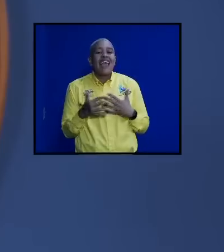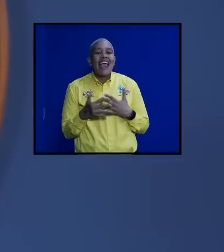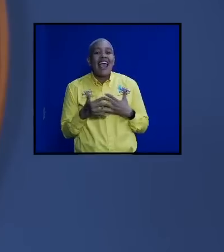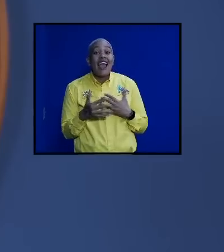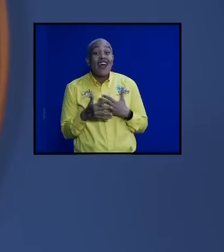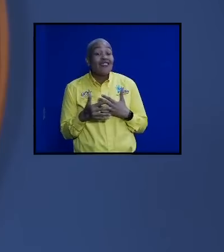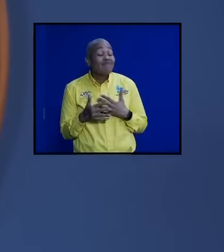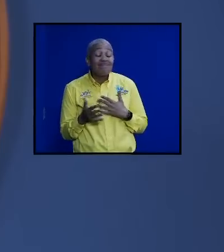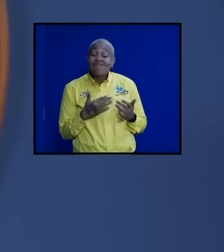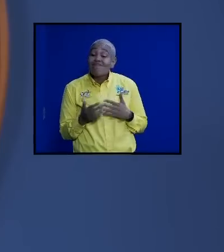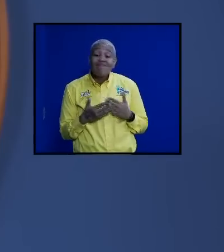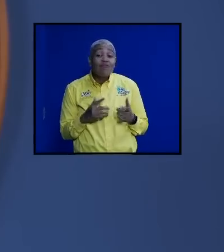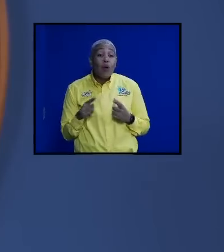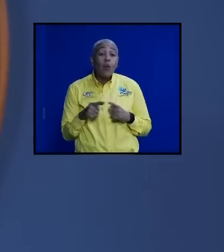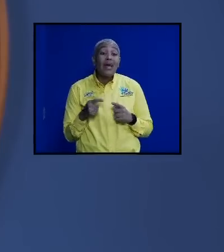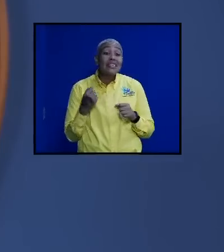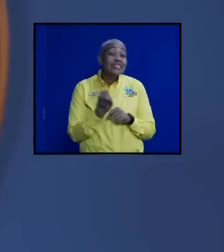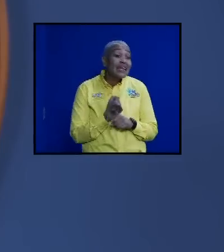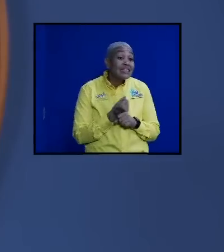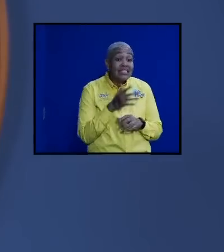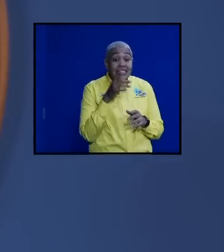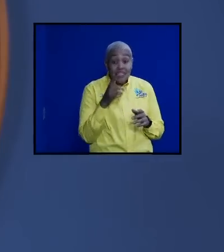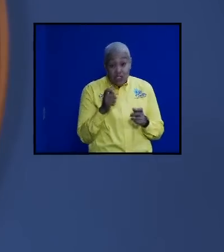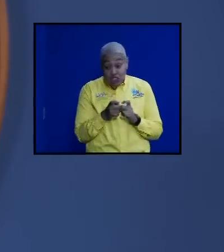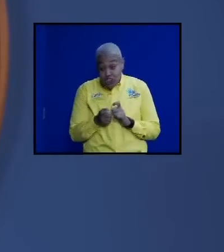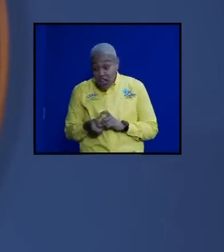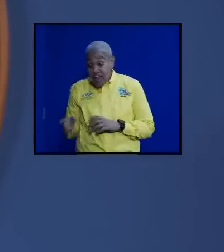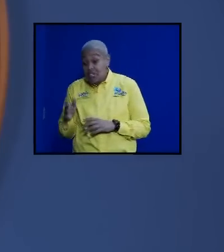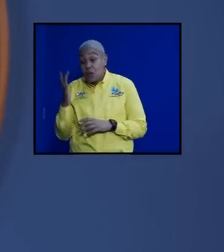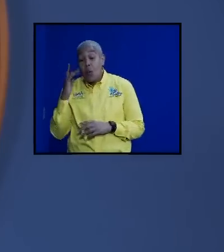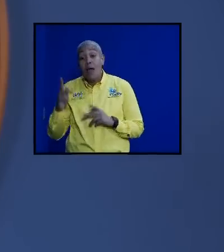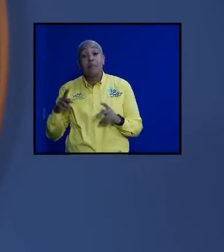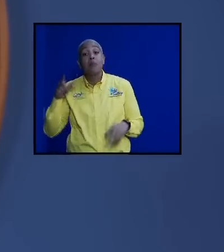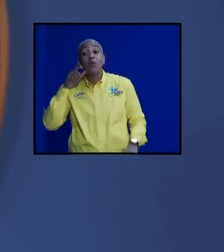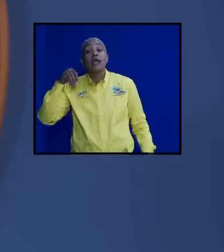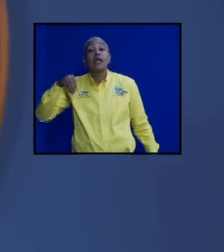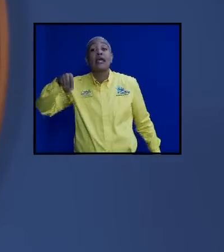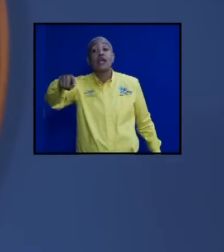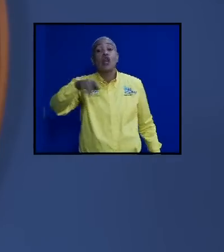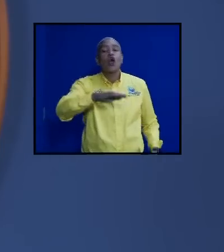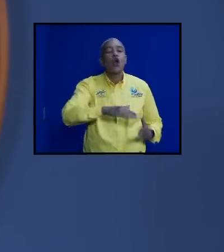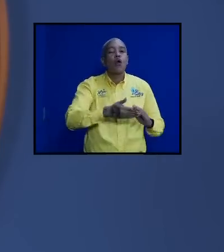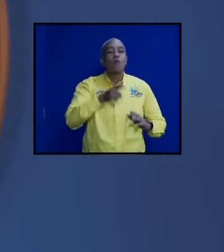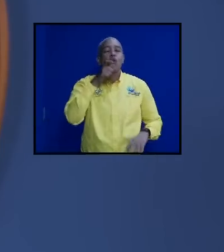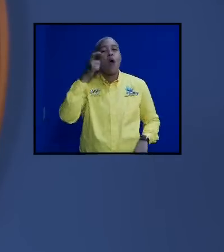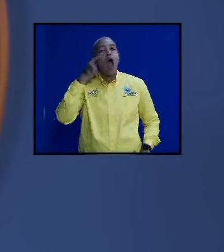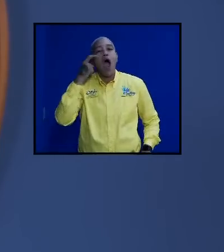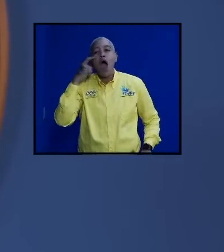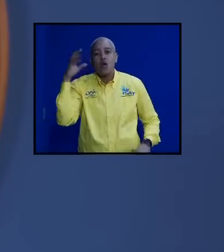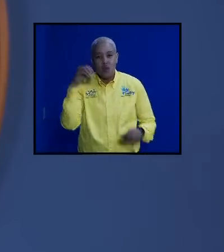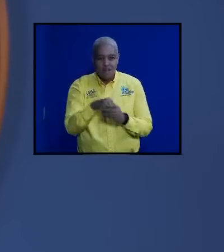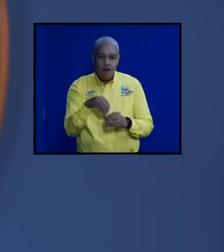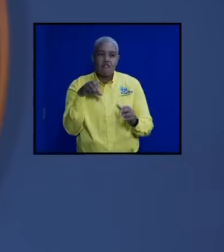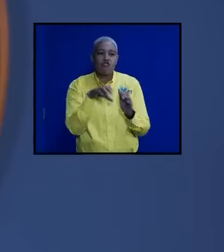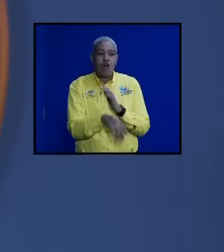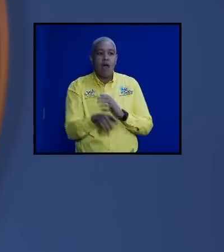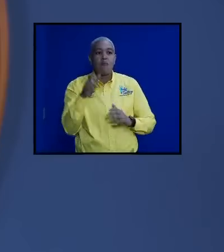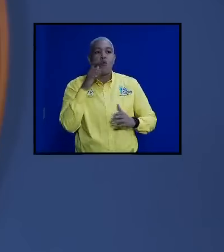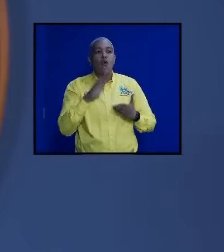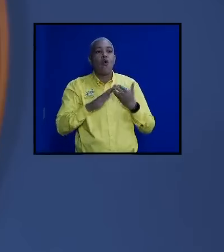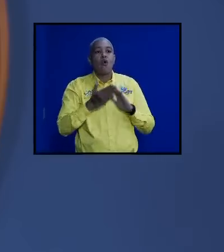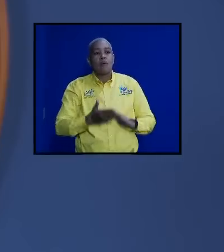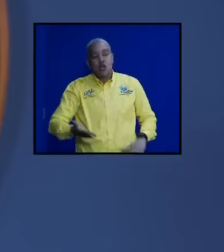even when the statistics aren't changing, because there are people within the community who the community